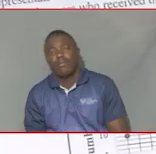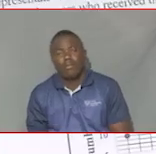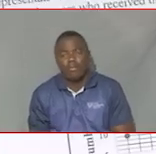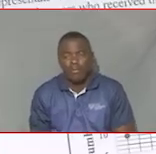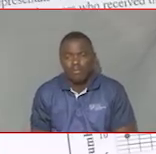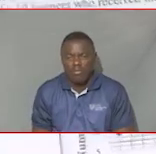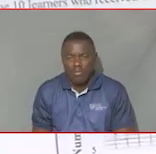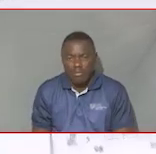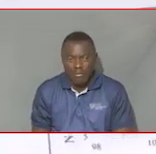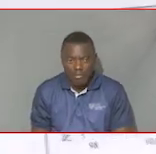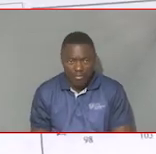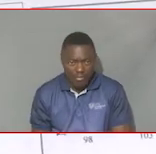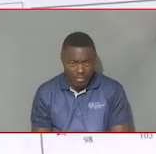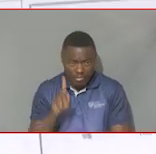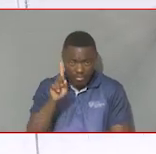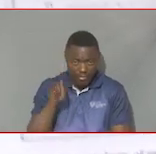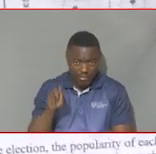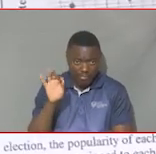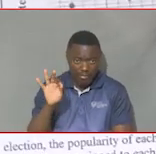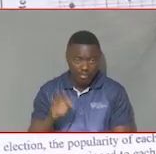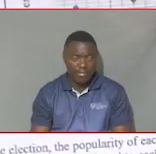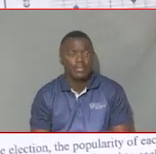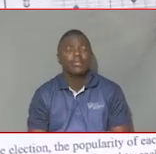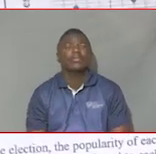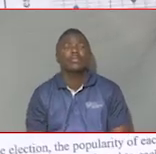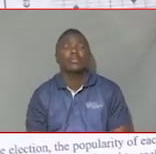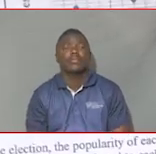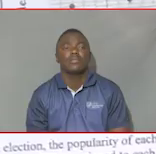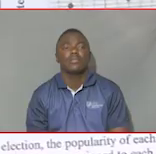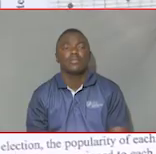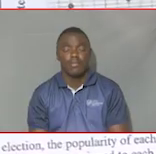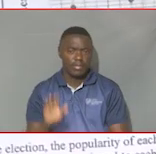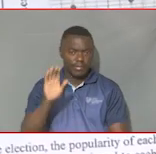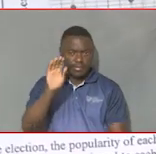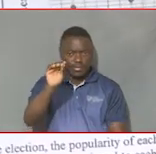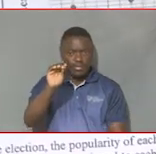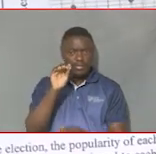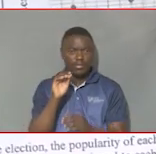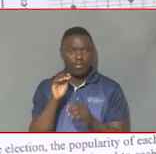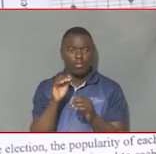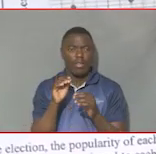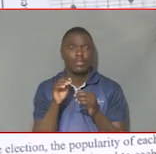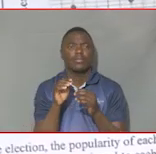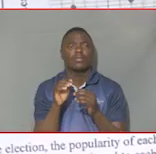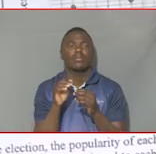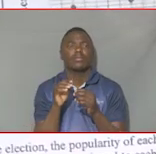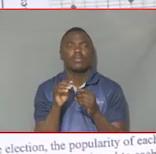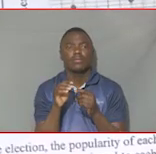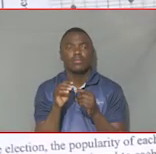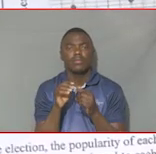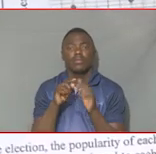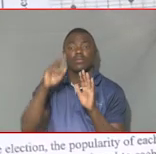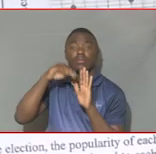People, in 1.3, they ask you to determine the equation of the least squares regression